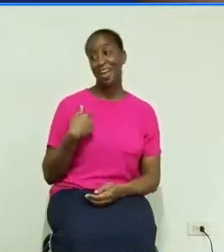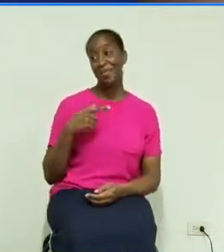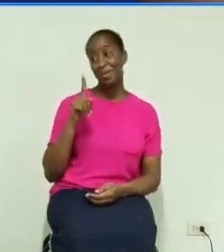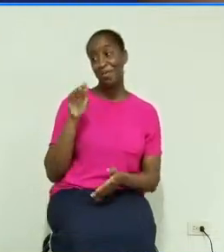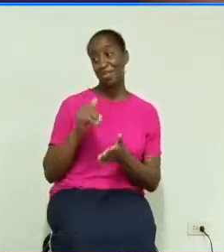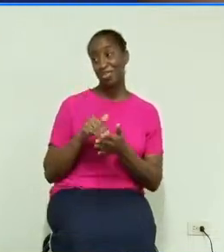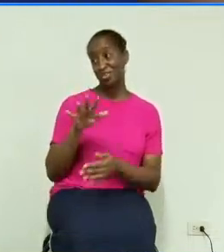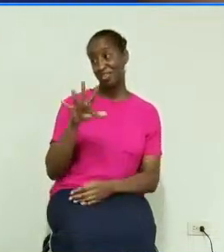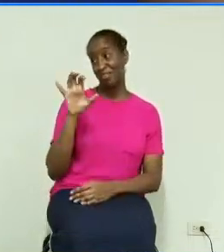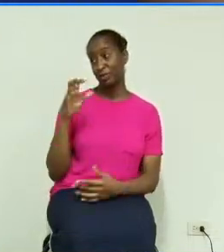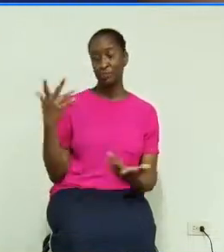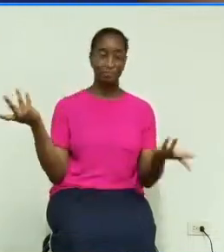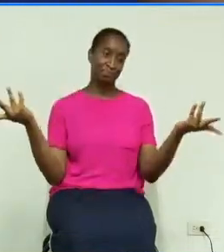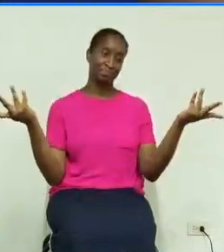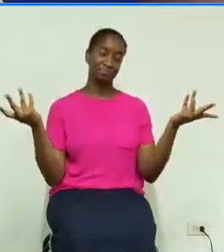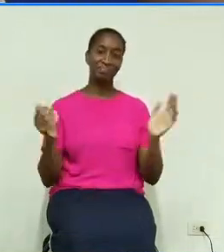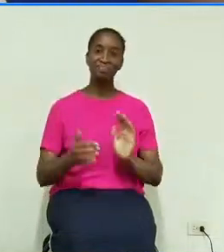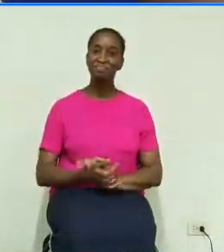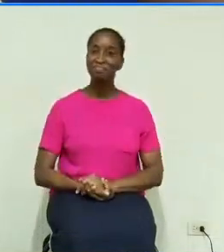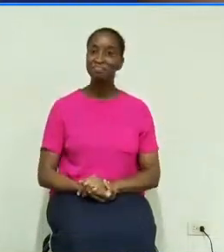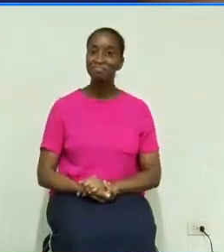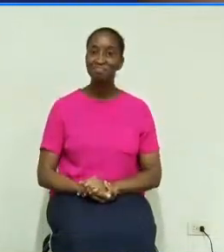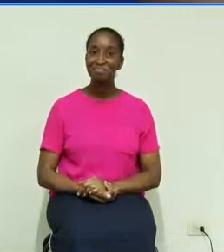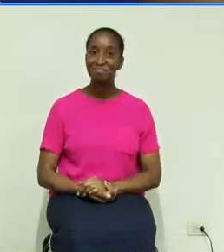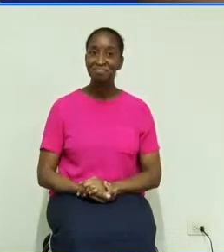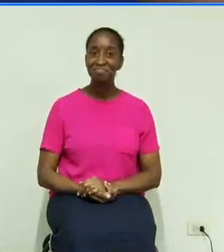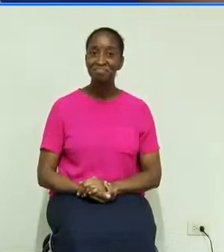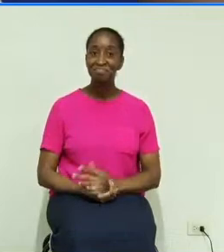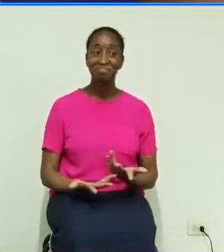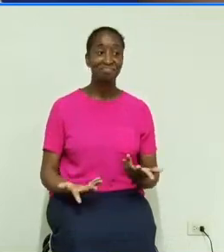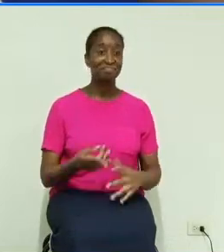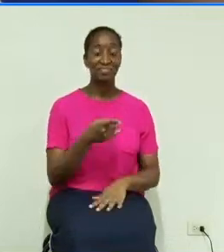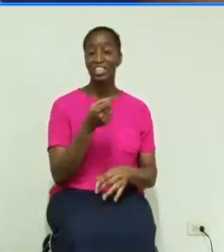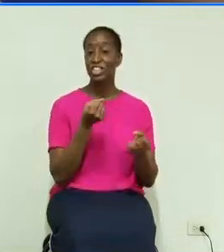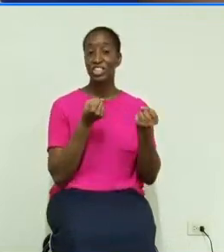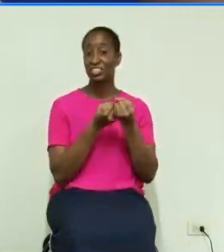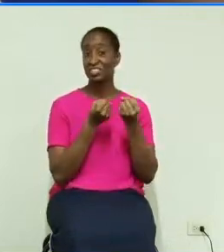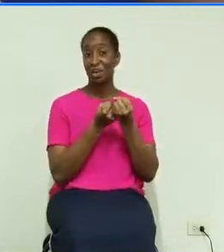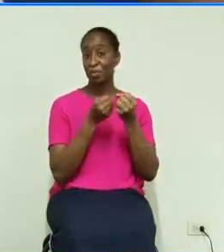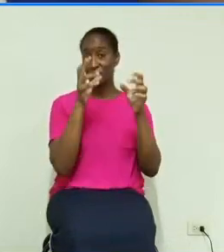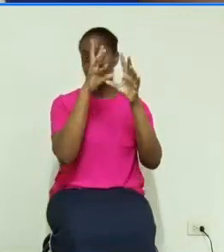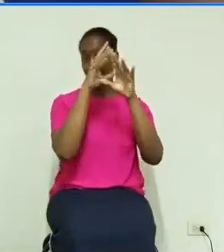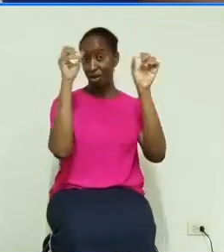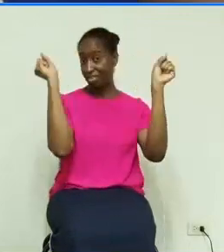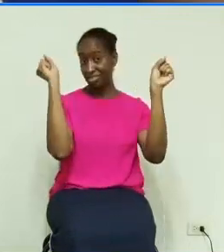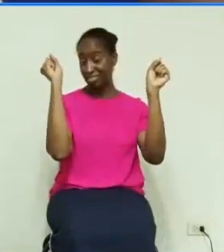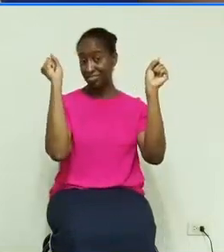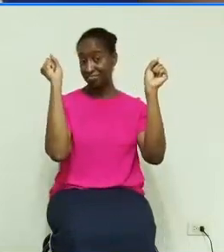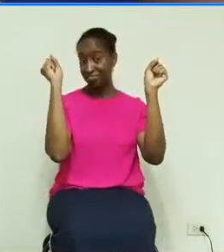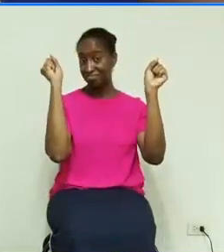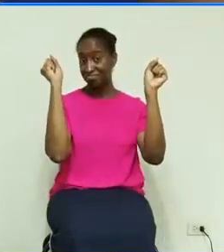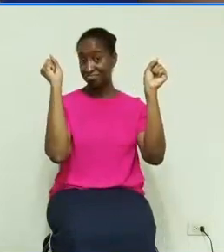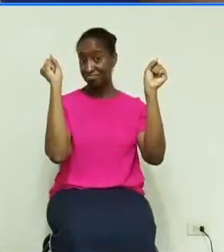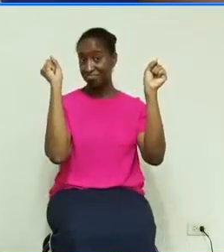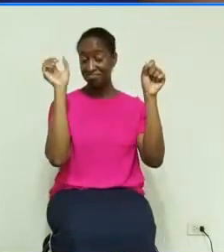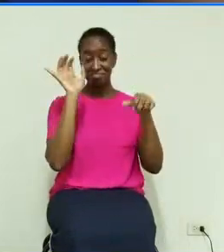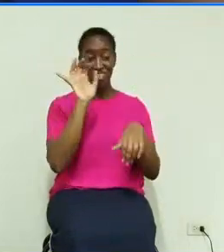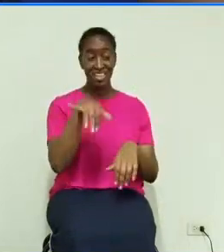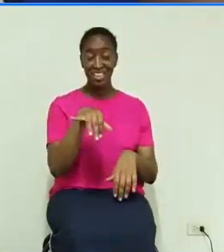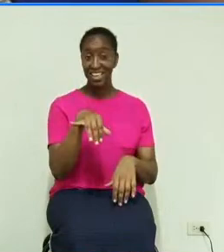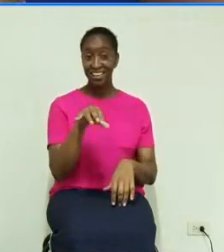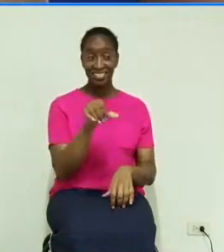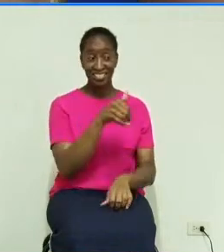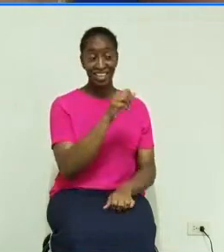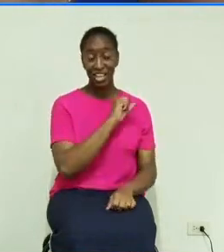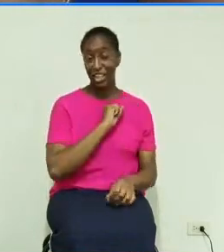the 1,500 is that's only the Deputy President. You're not really tackling the rest of the issue. So no, The others it is get not 12,